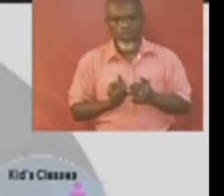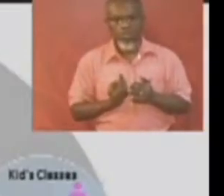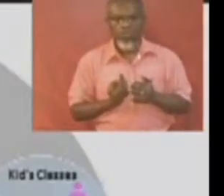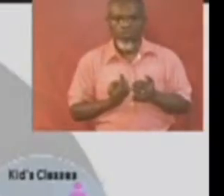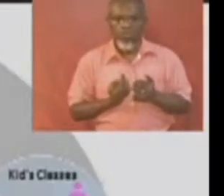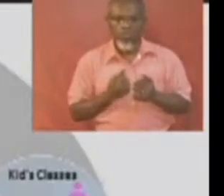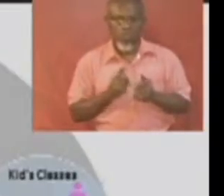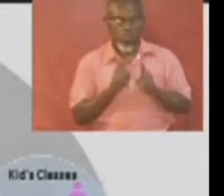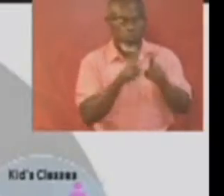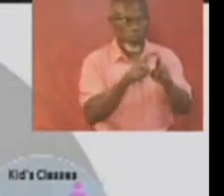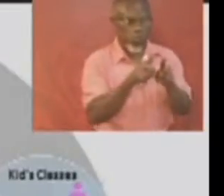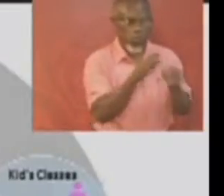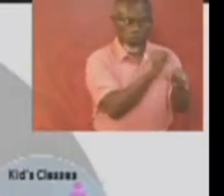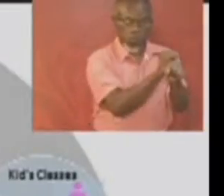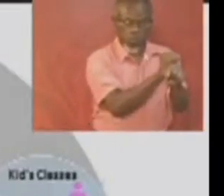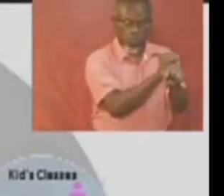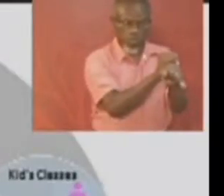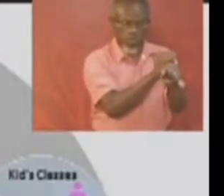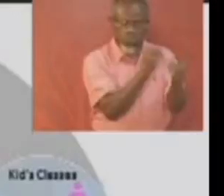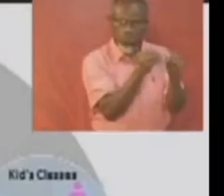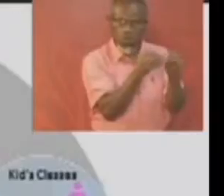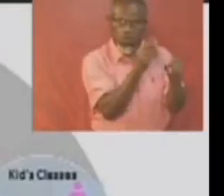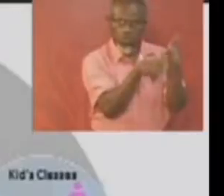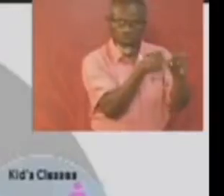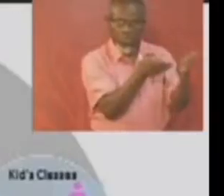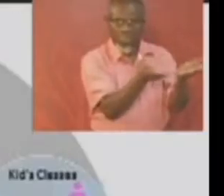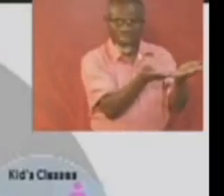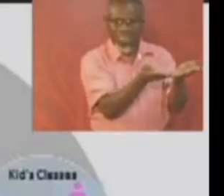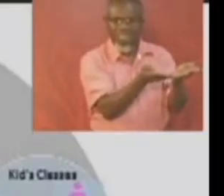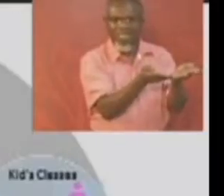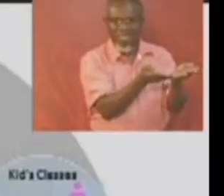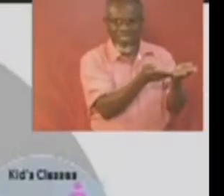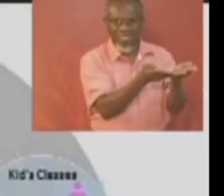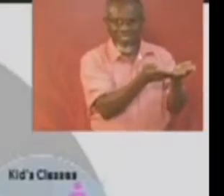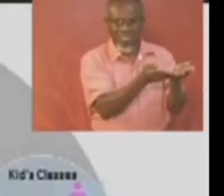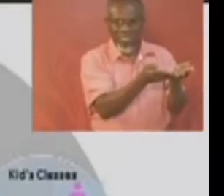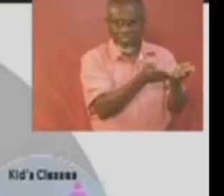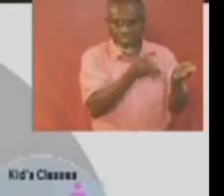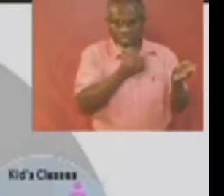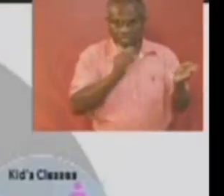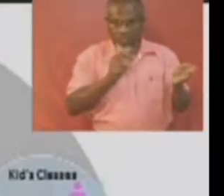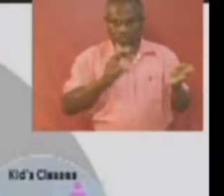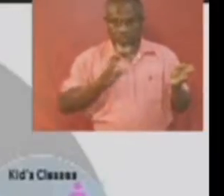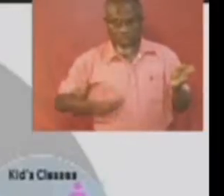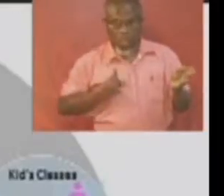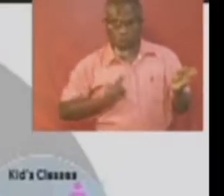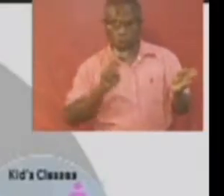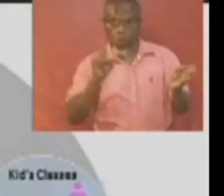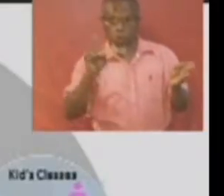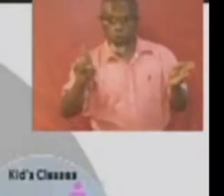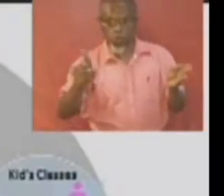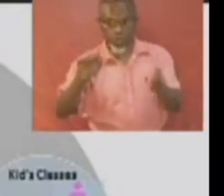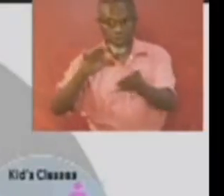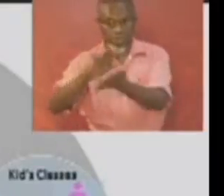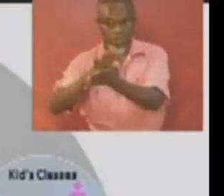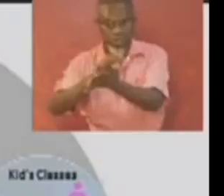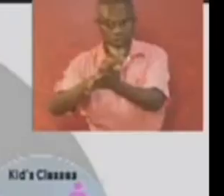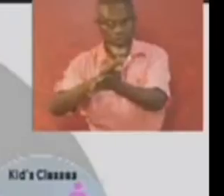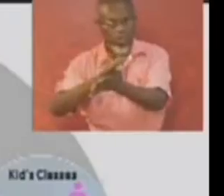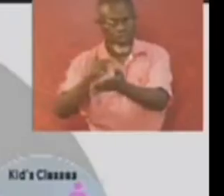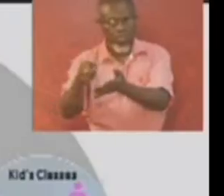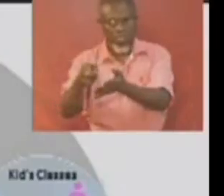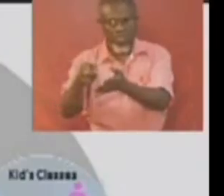have is a lot wider. If your child is in classes, the circle includes those people. Your circle includes the individuals at your partner's